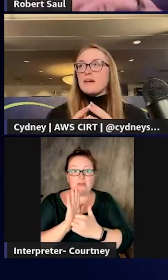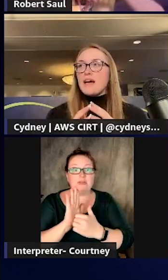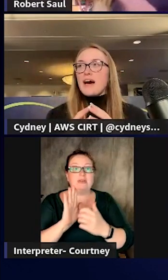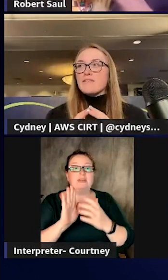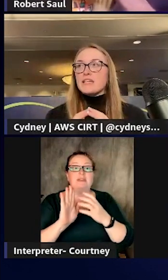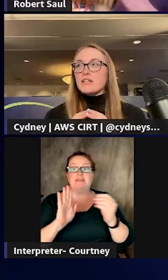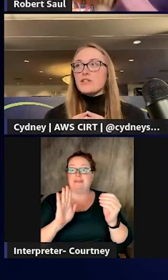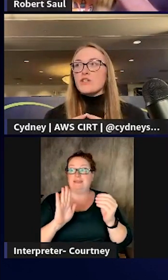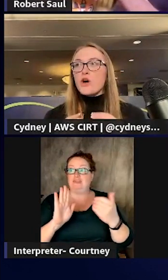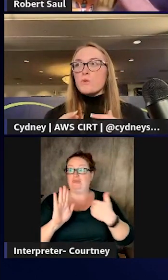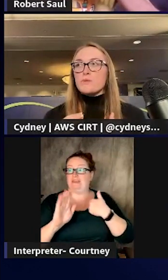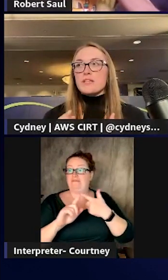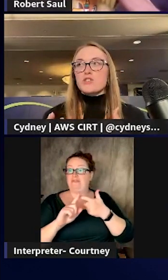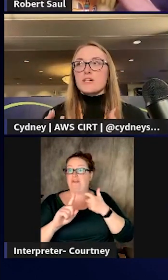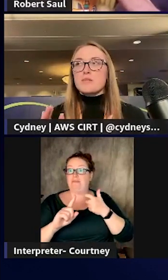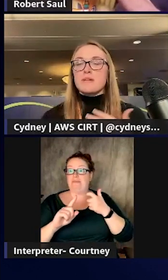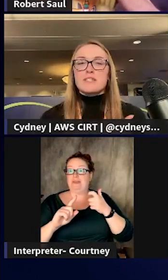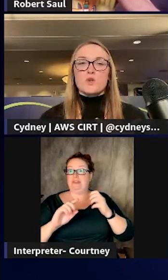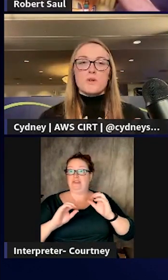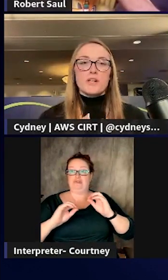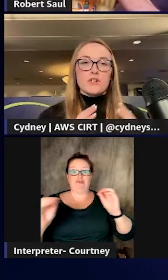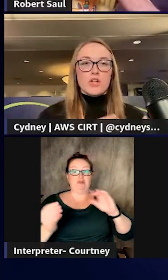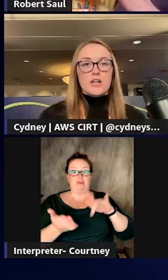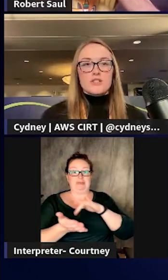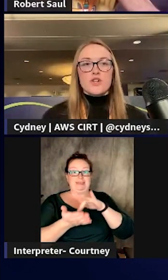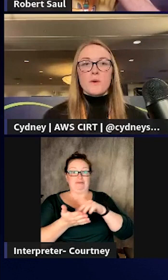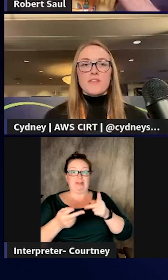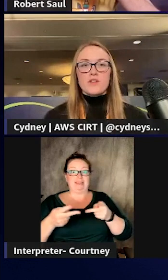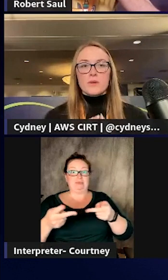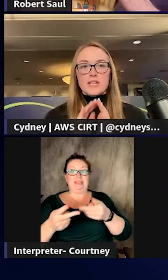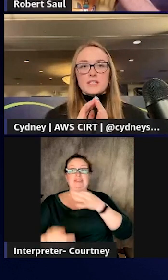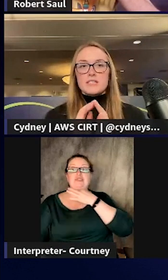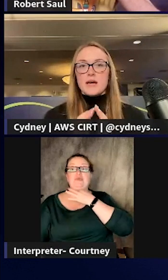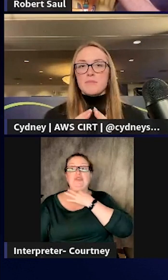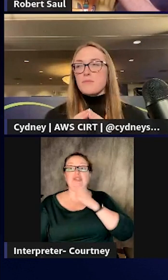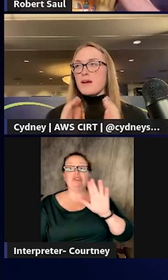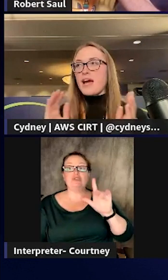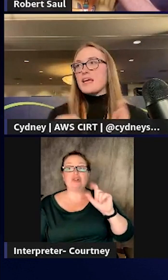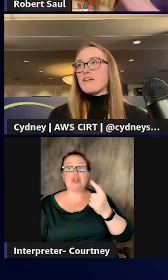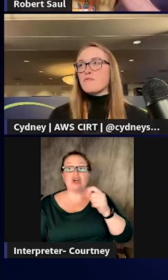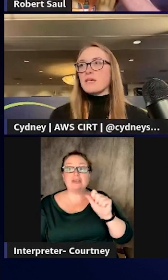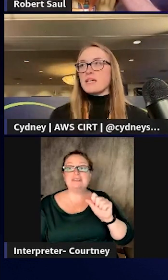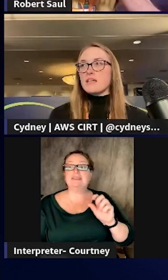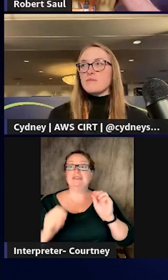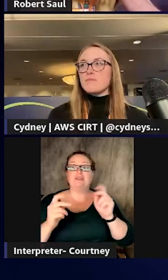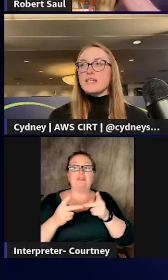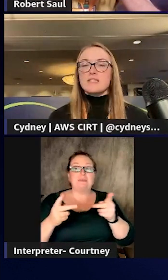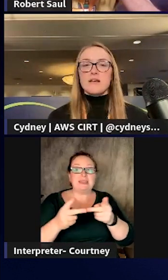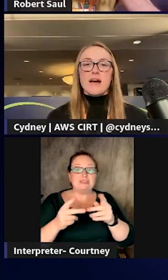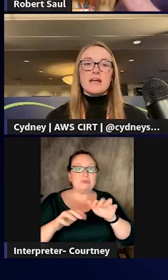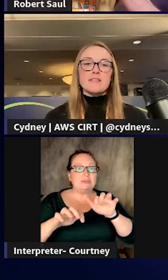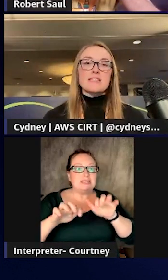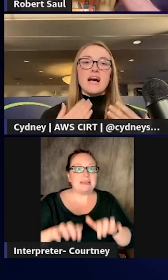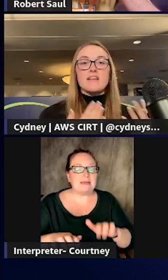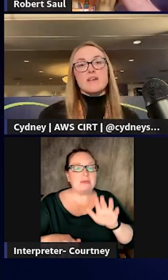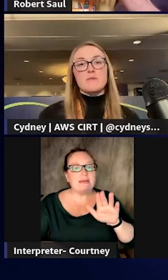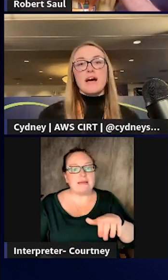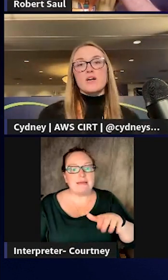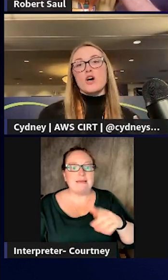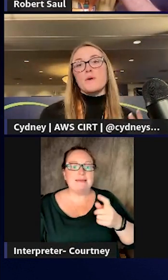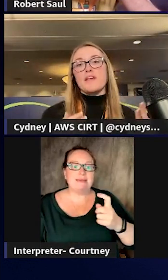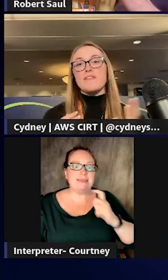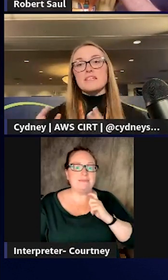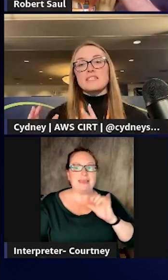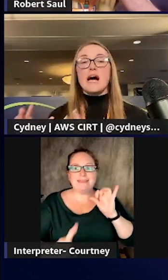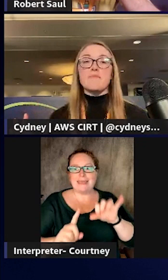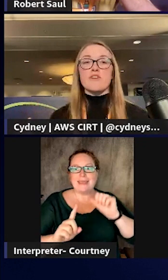from having no centralized place to query your logs, nowhere that you can type, hey, give me this kind of API